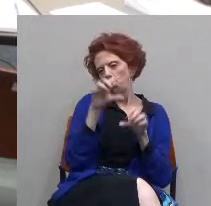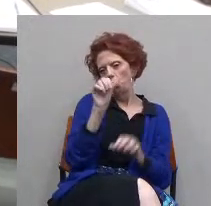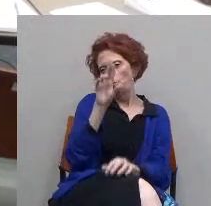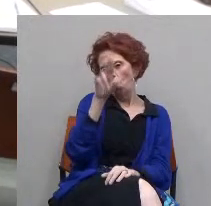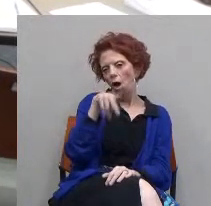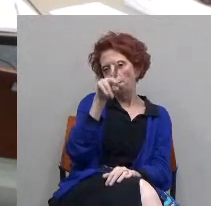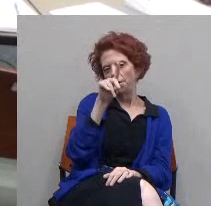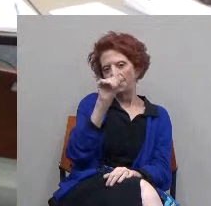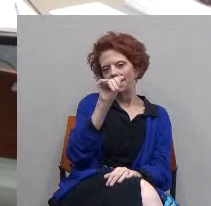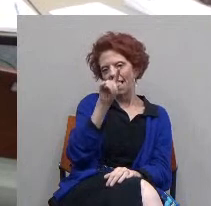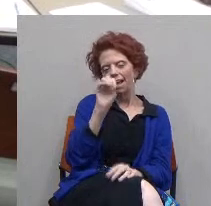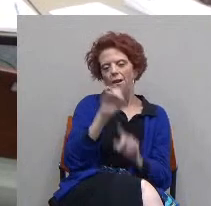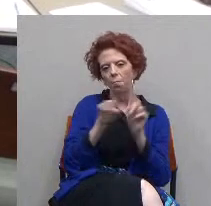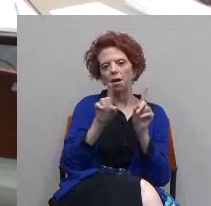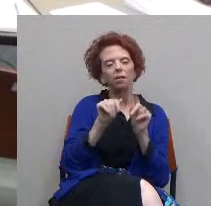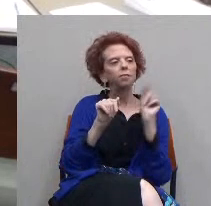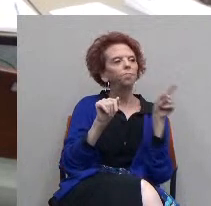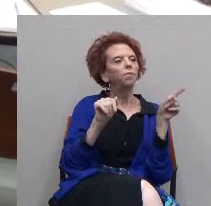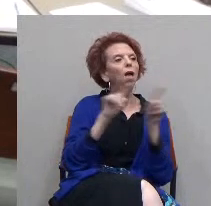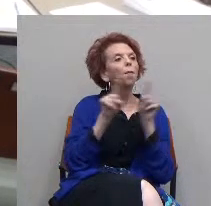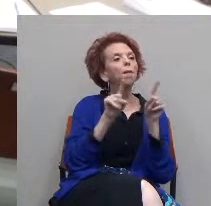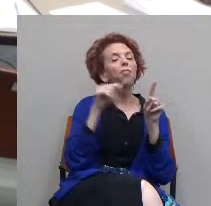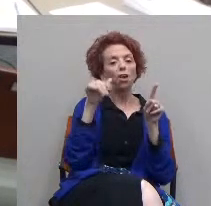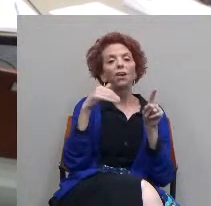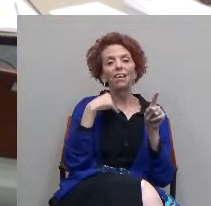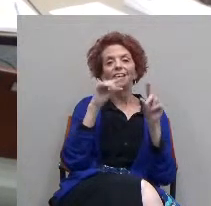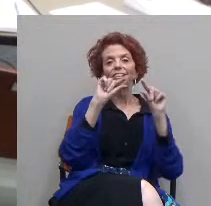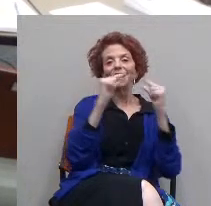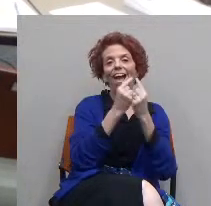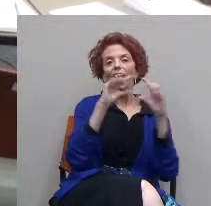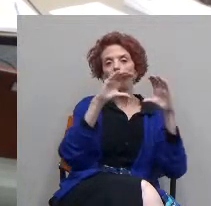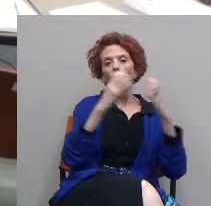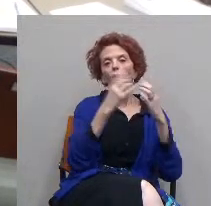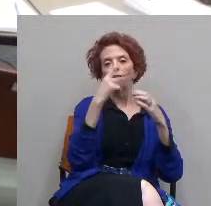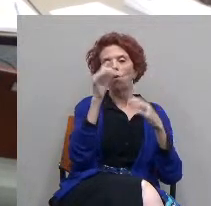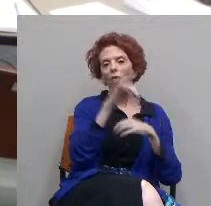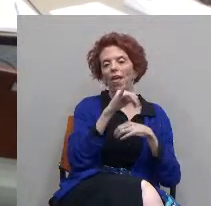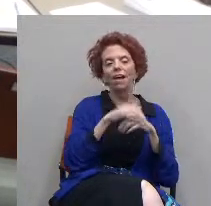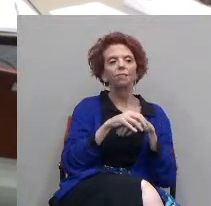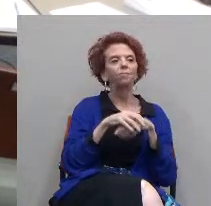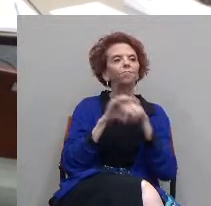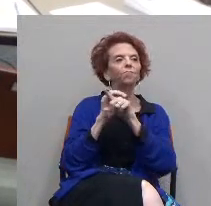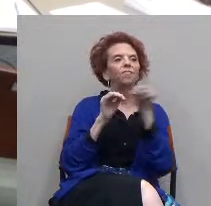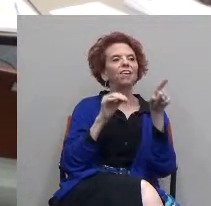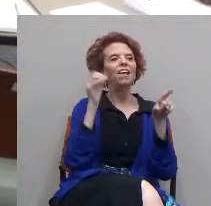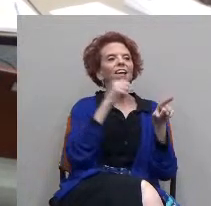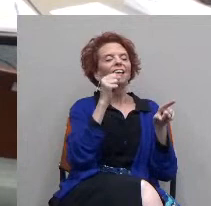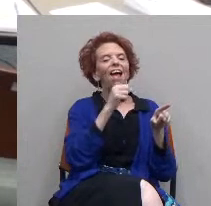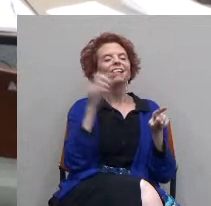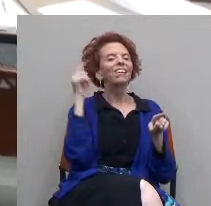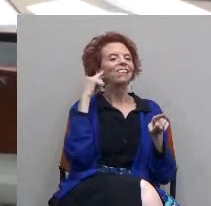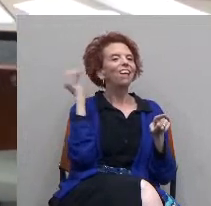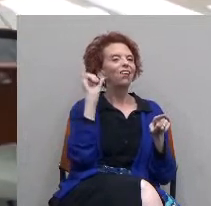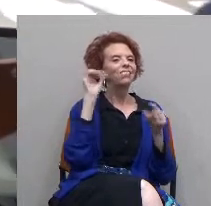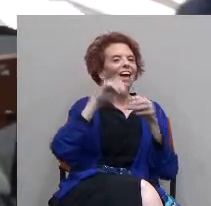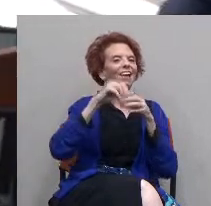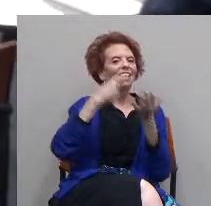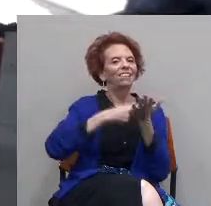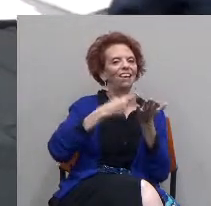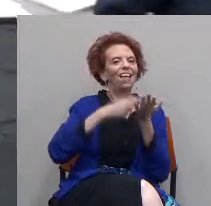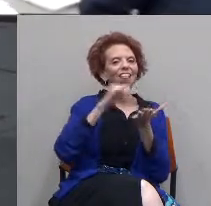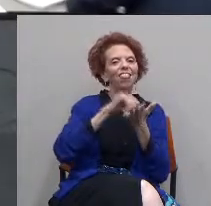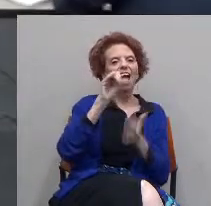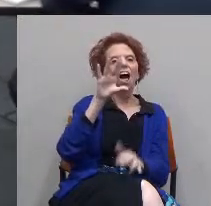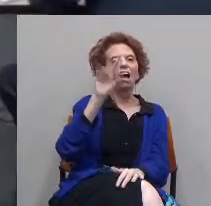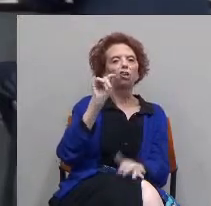item, but I don't see a problem. There is a category for that. Yes, there is a category for it. It does sound like in the discussion that October